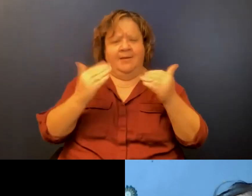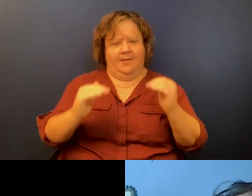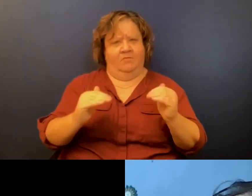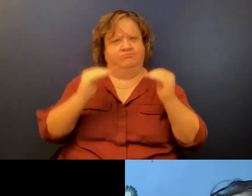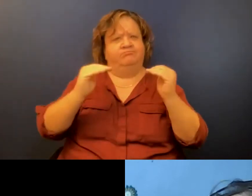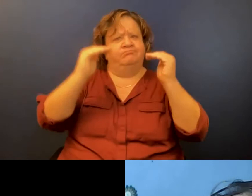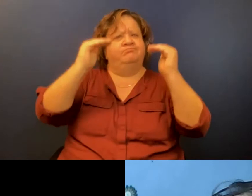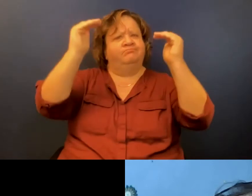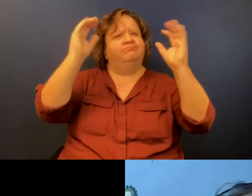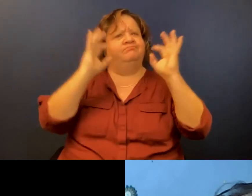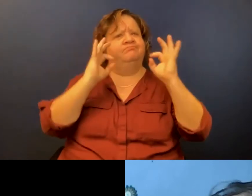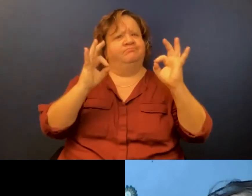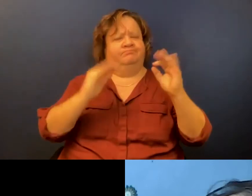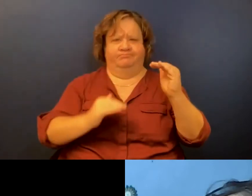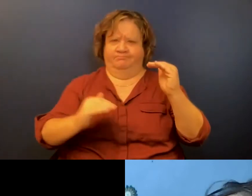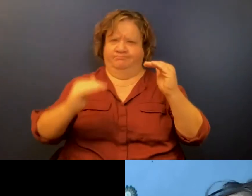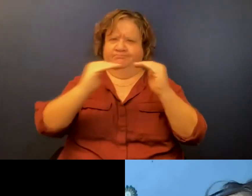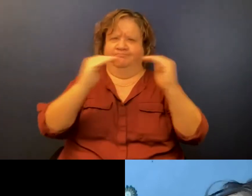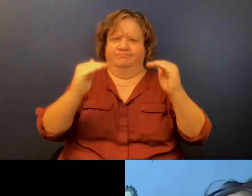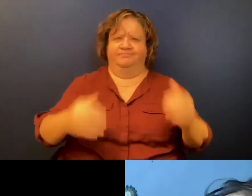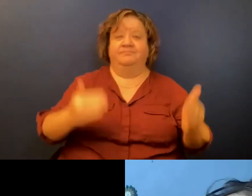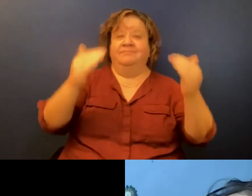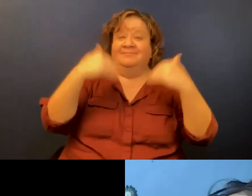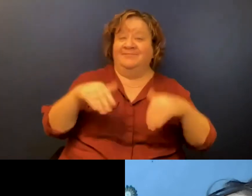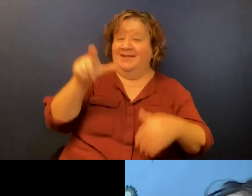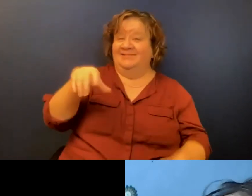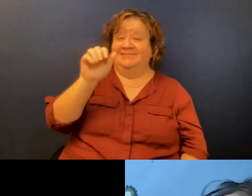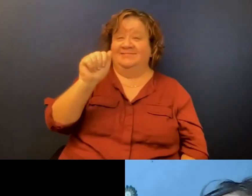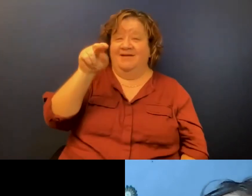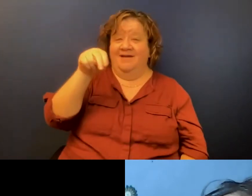is Andrea Alejandra Toc Castillo.